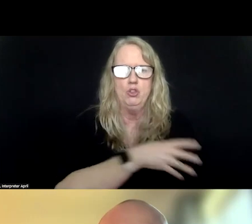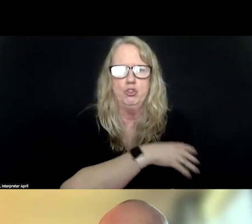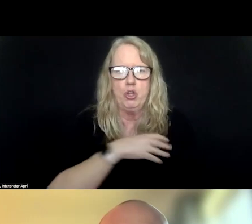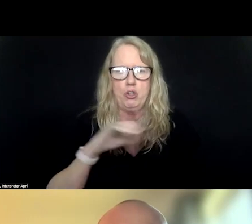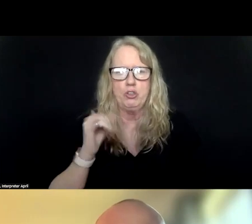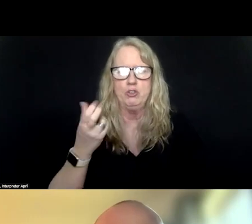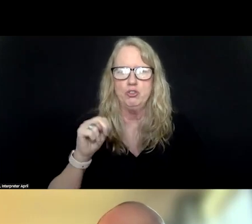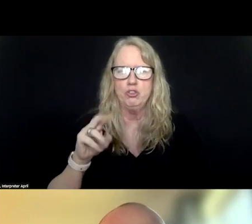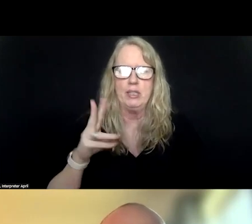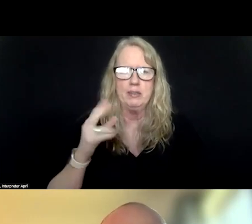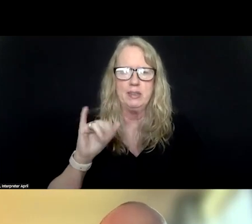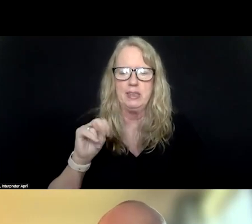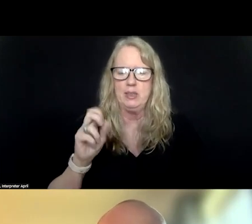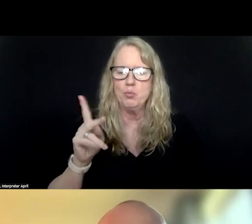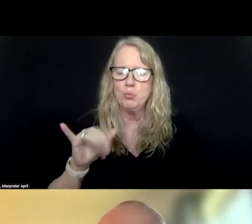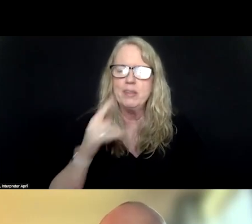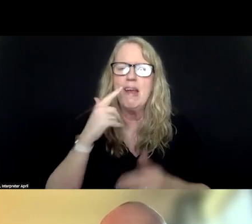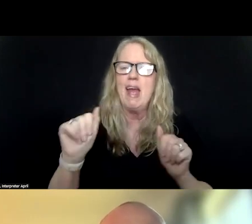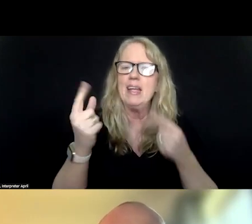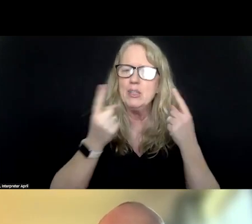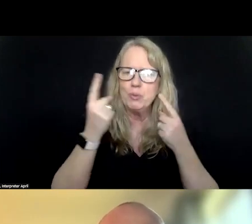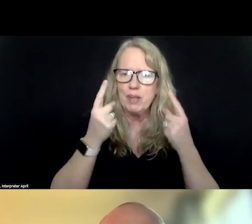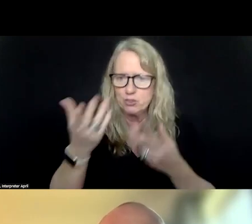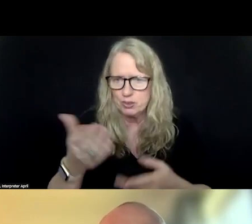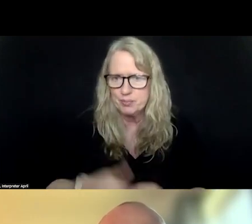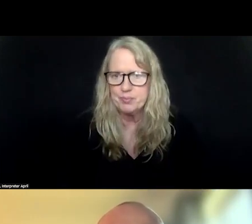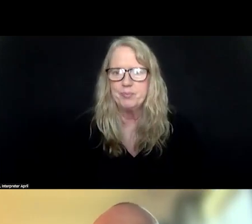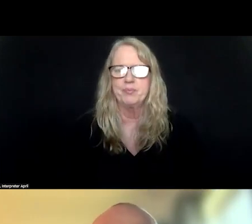Winsky for any additional reflections you have as well.